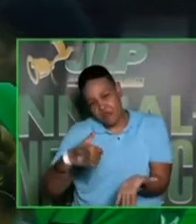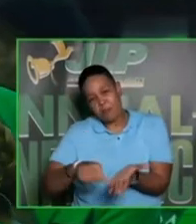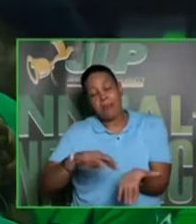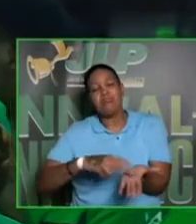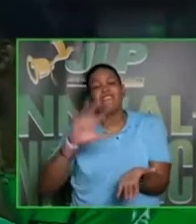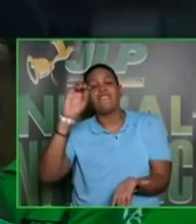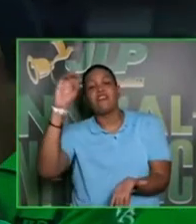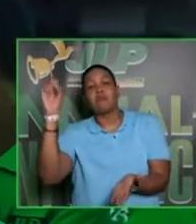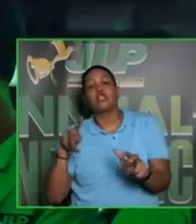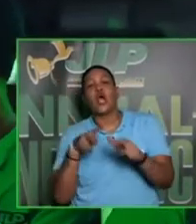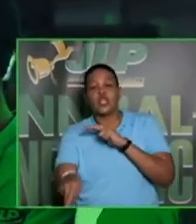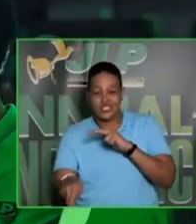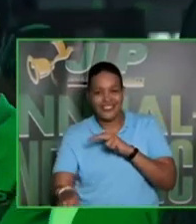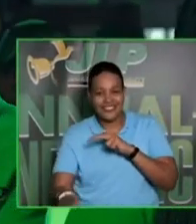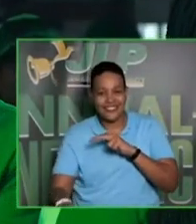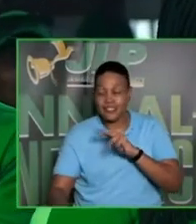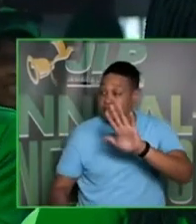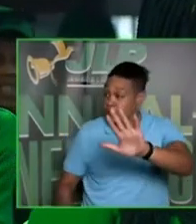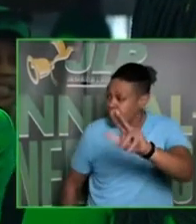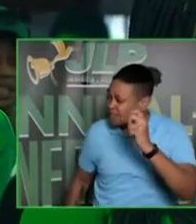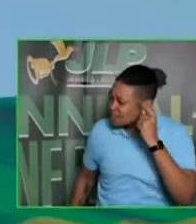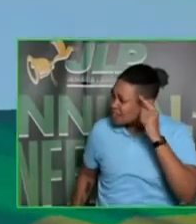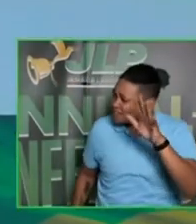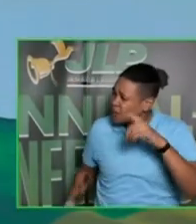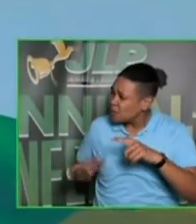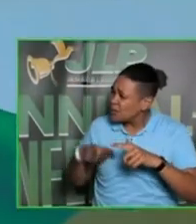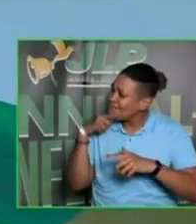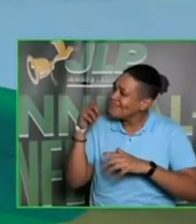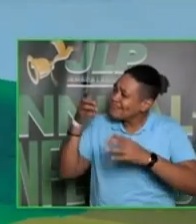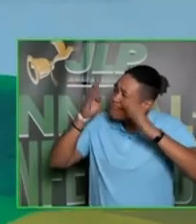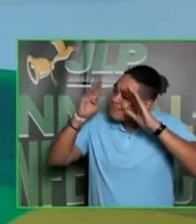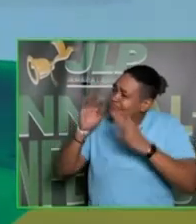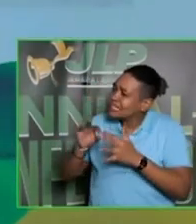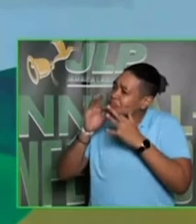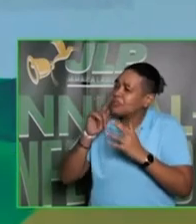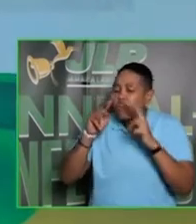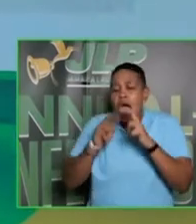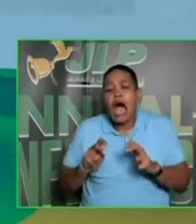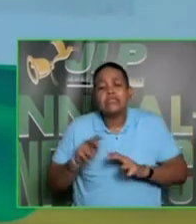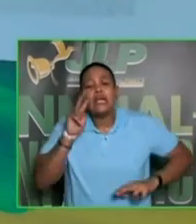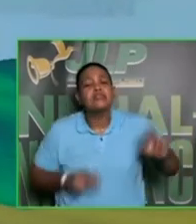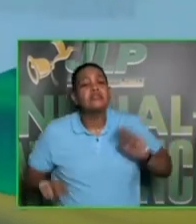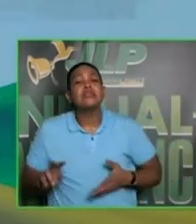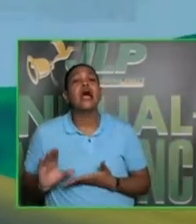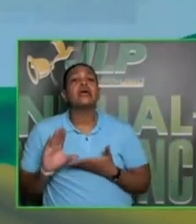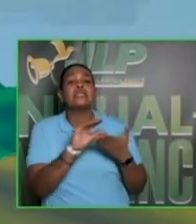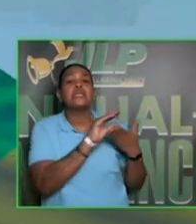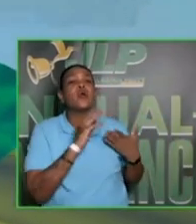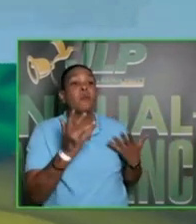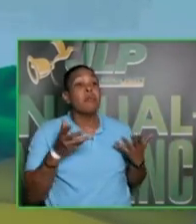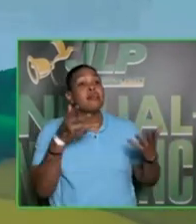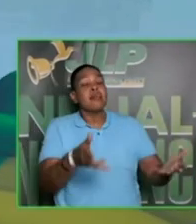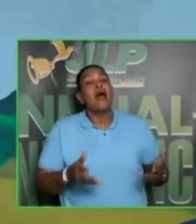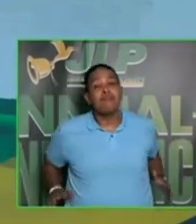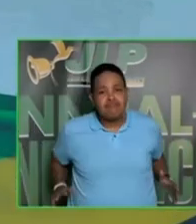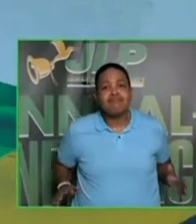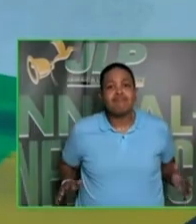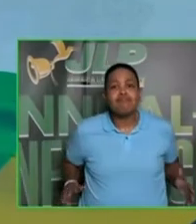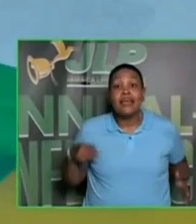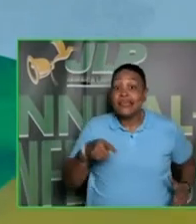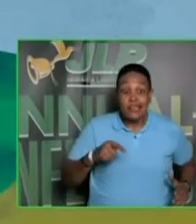Shout. And if there are special cases, as assessed, the discount might be even higher. This is